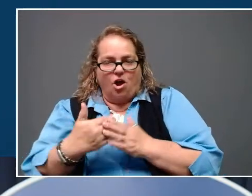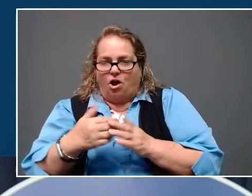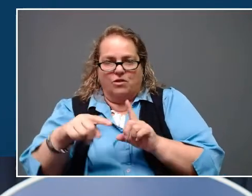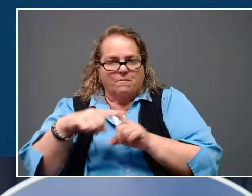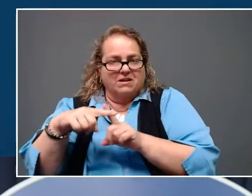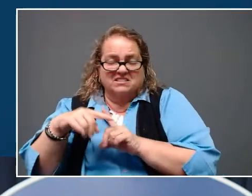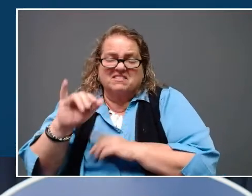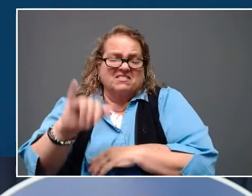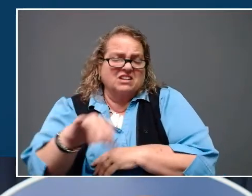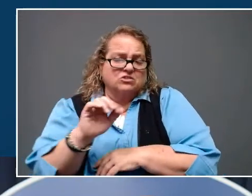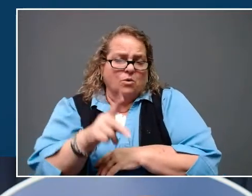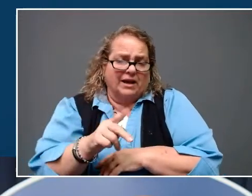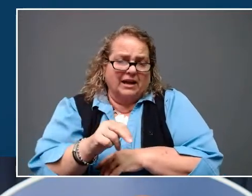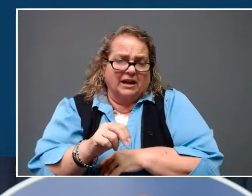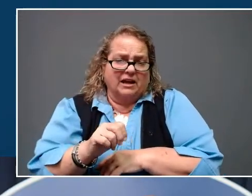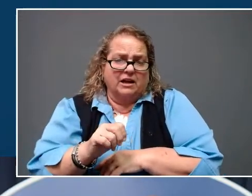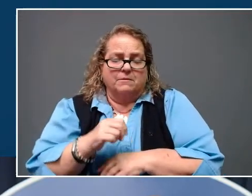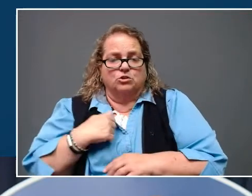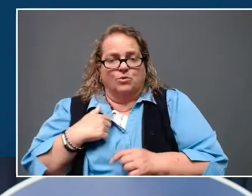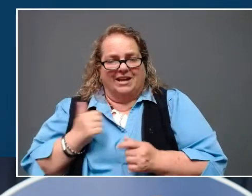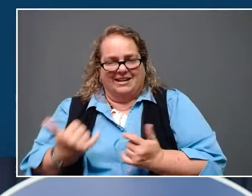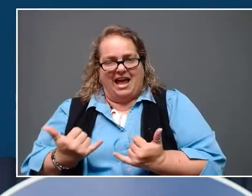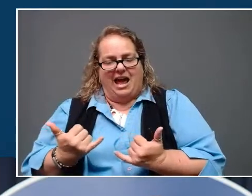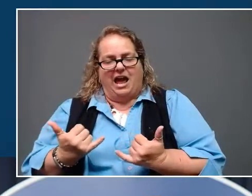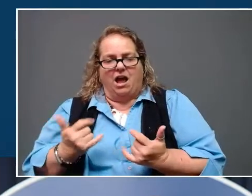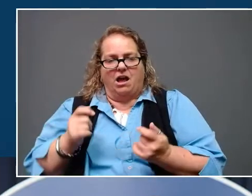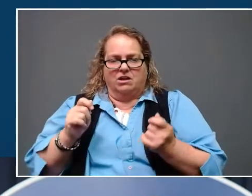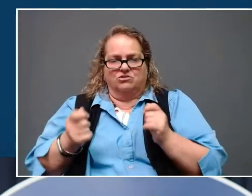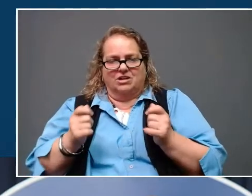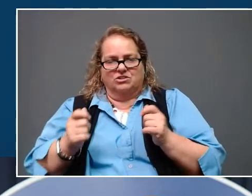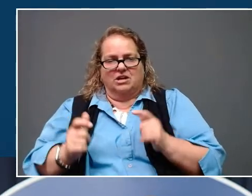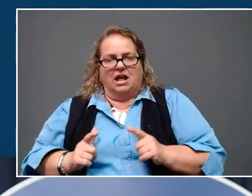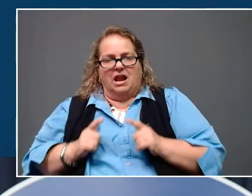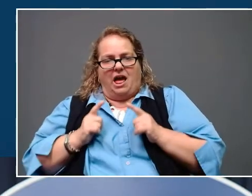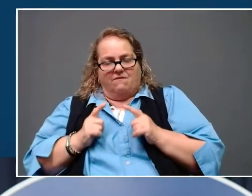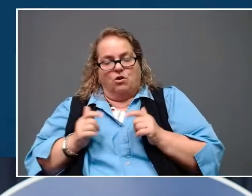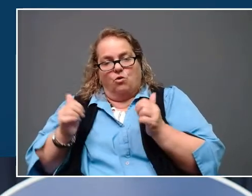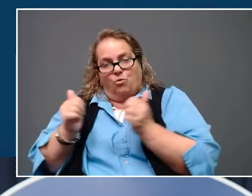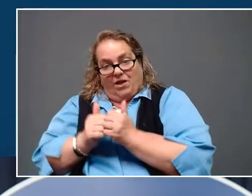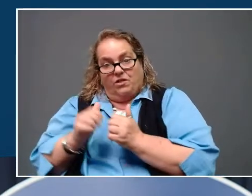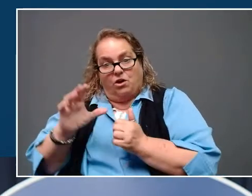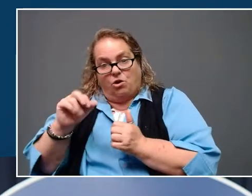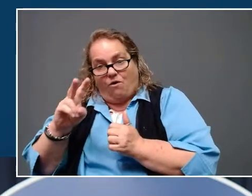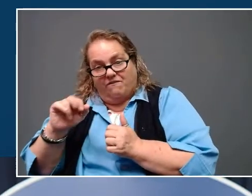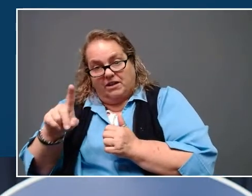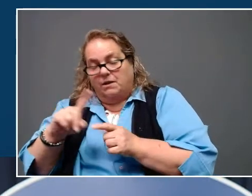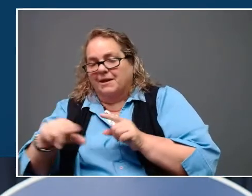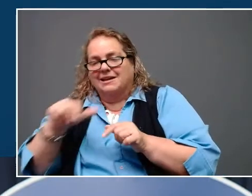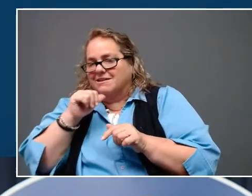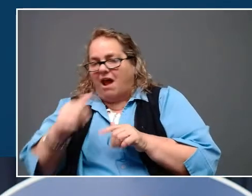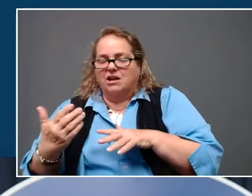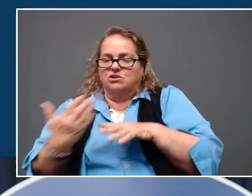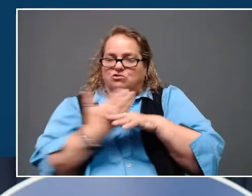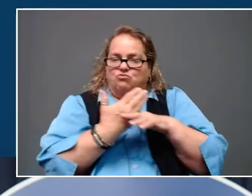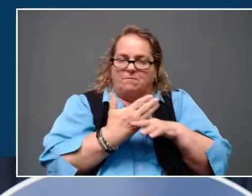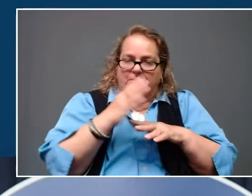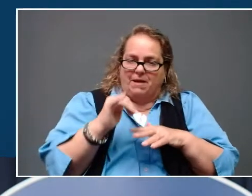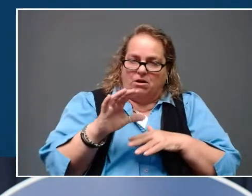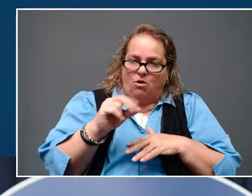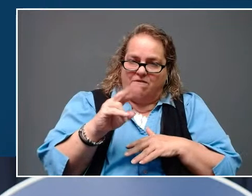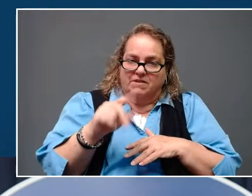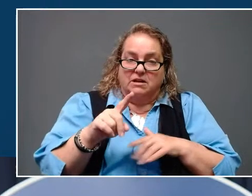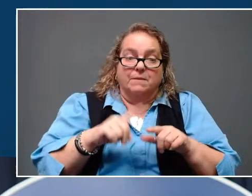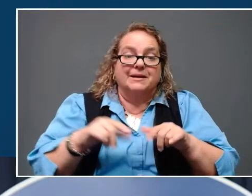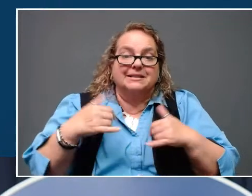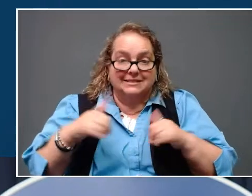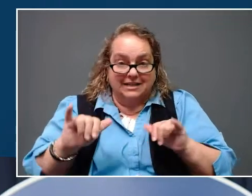we're adjusting to life with COVID, not life permanently disrupted by COVID. Even so, the cases have increased. There is more